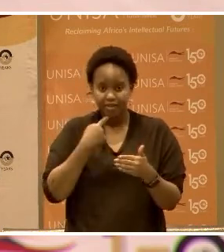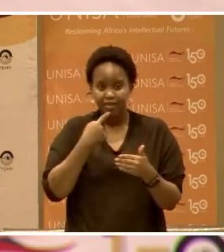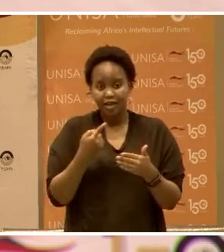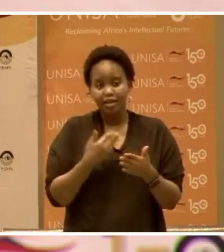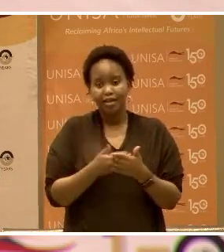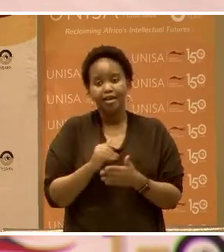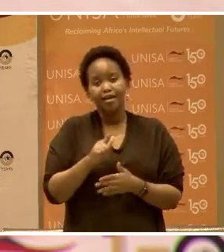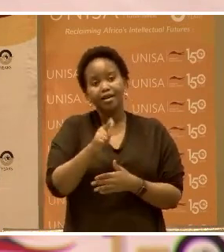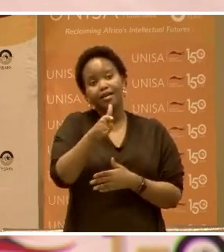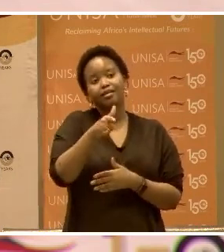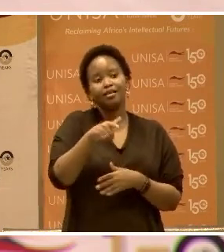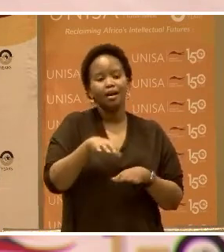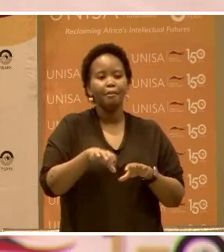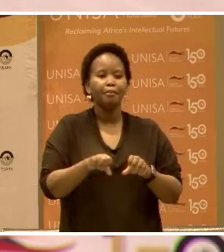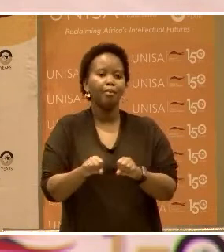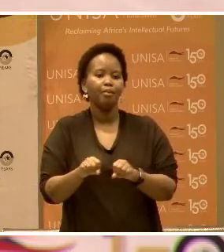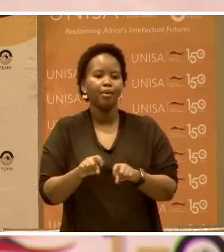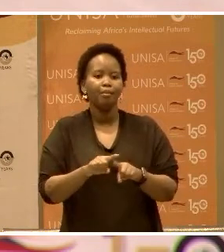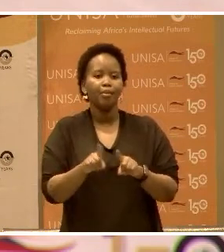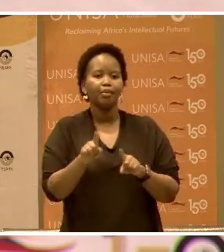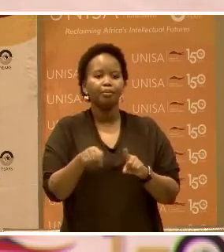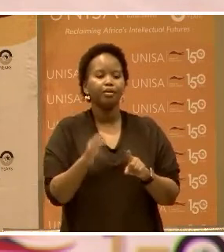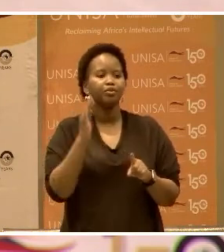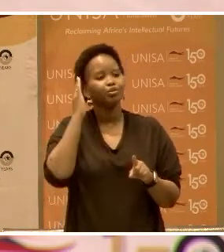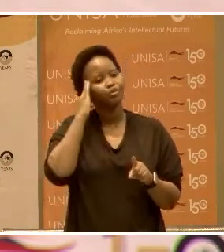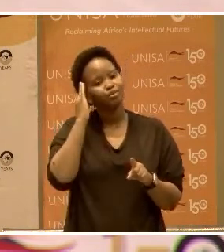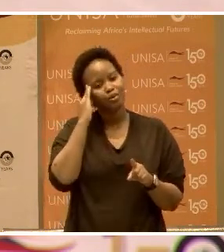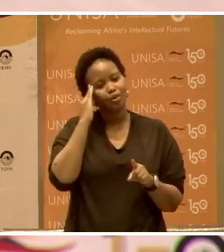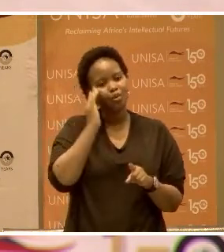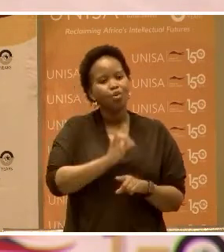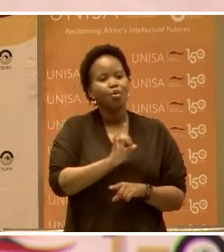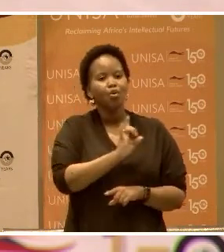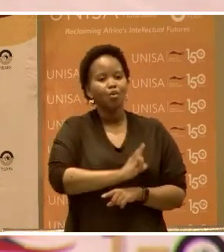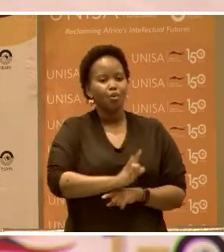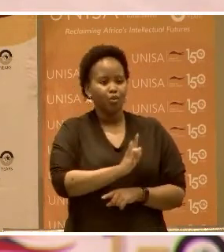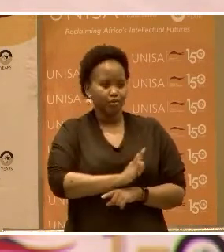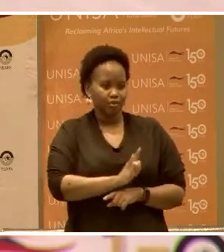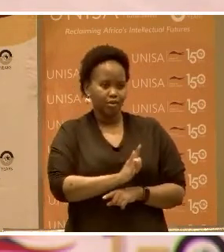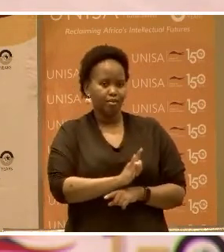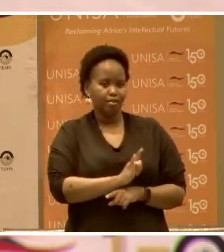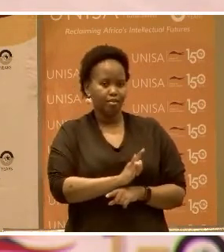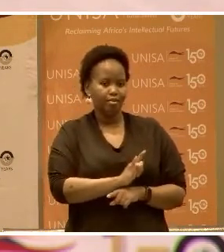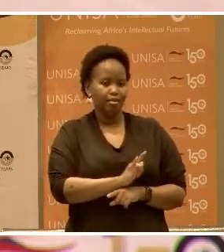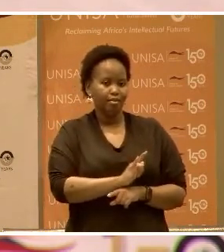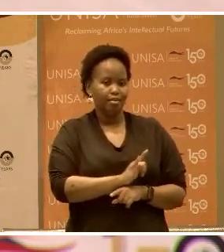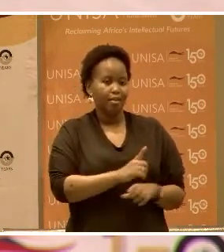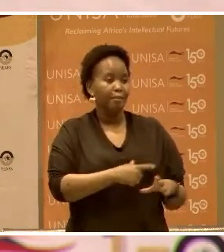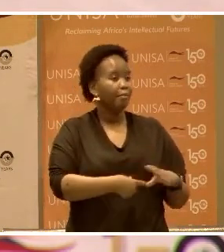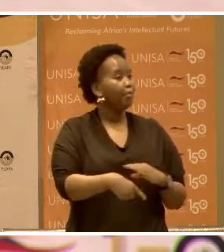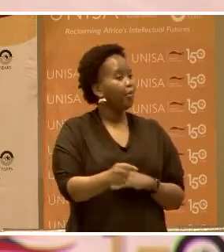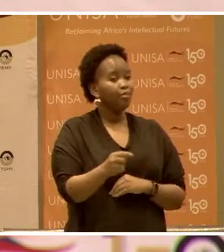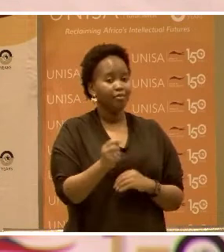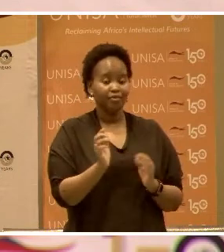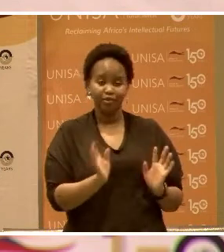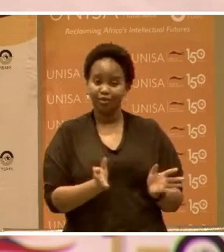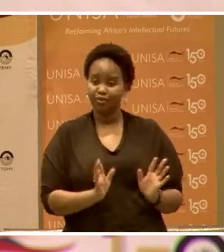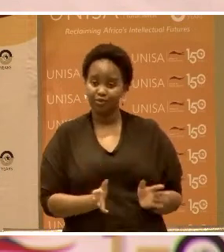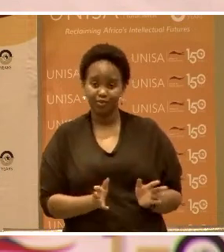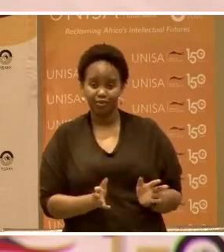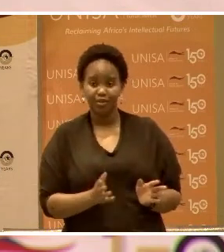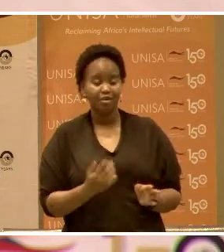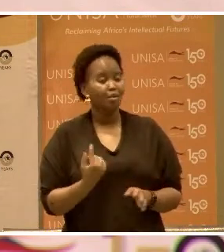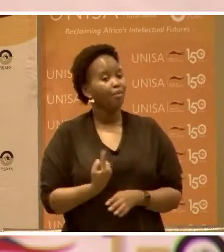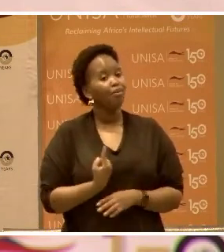know that you would have checked out and everything now will be upon yourselves. So that's the only thing that we can